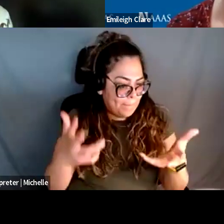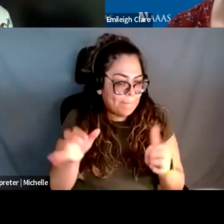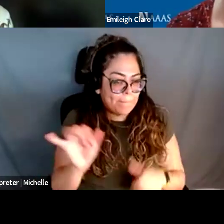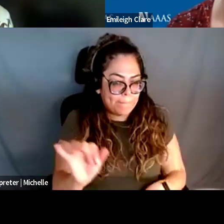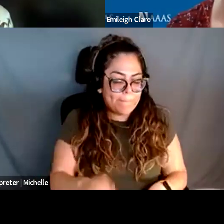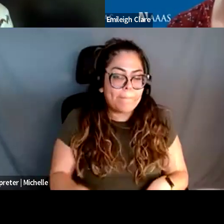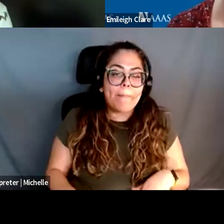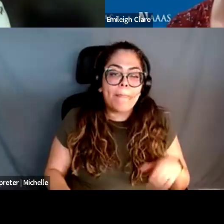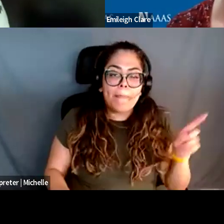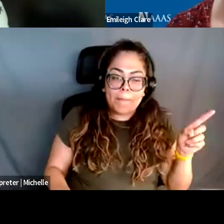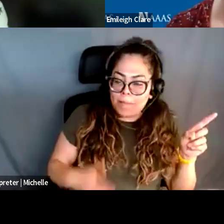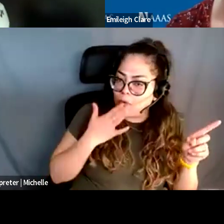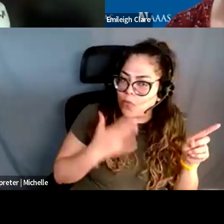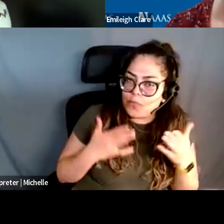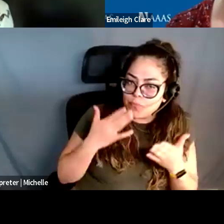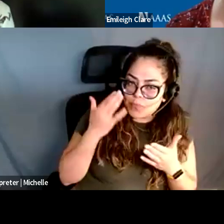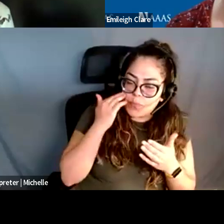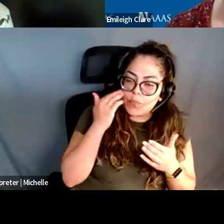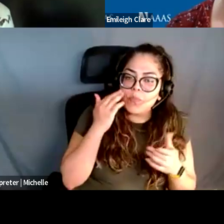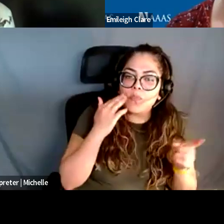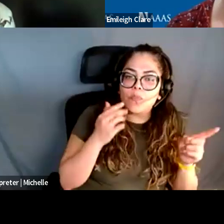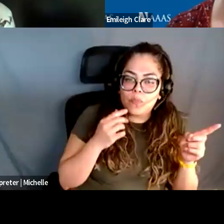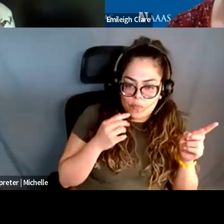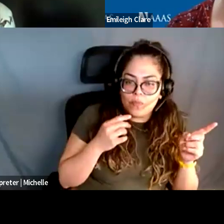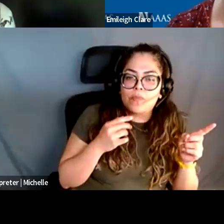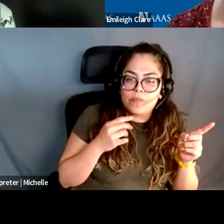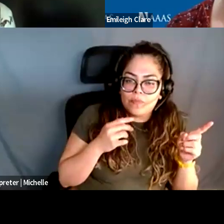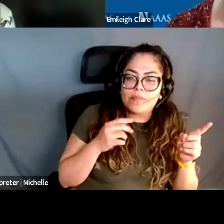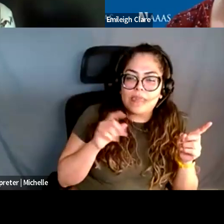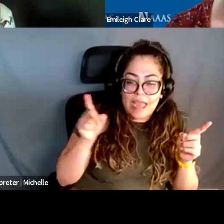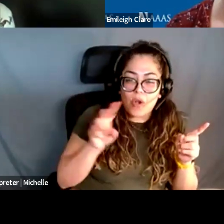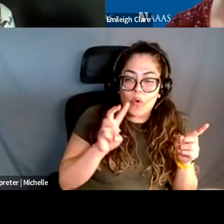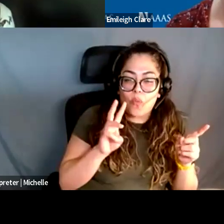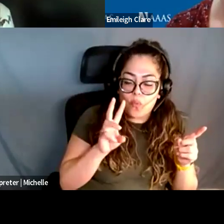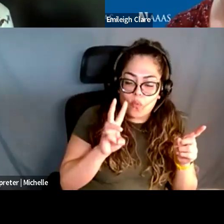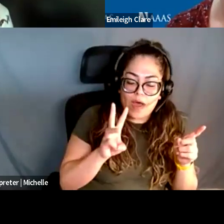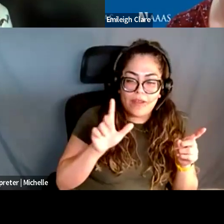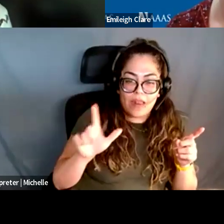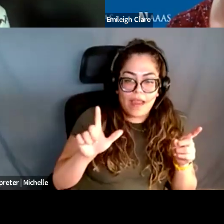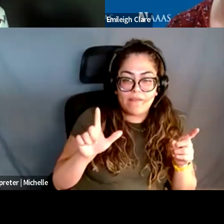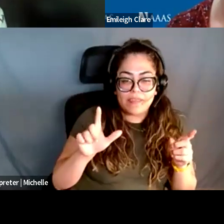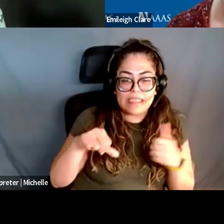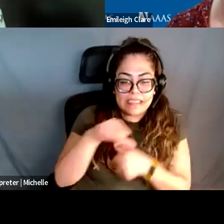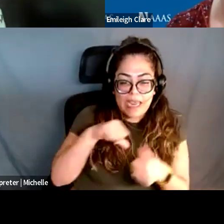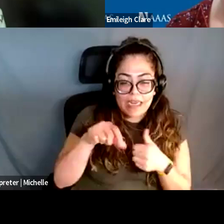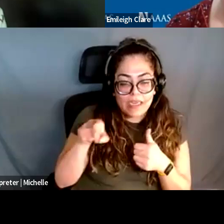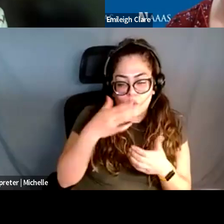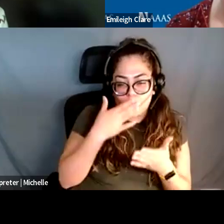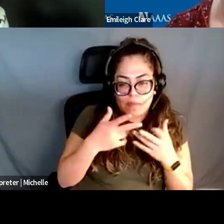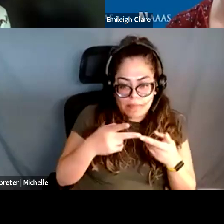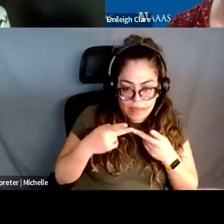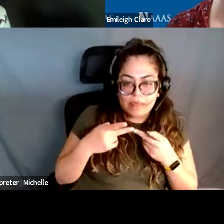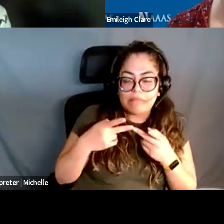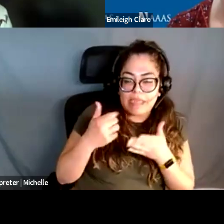Really helpful to know that as the Wildlife Society, those are some things you can help people navigate as they're figuring out that space. Daniela